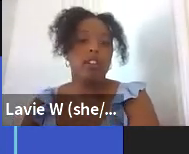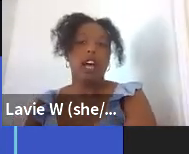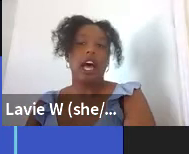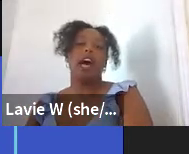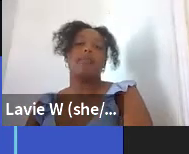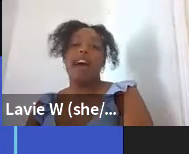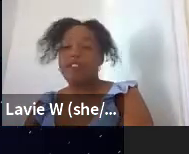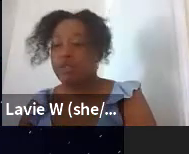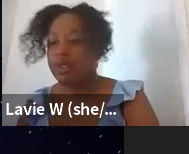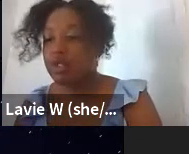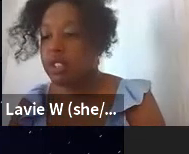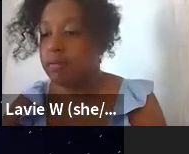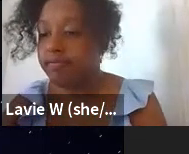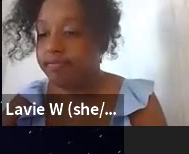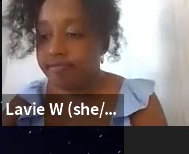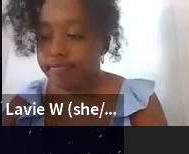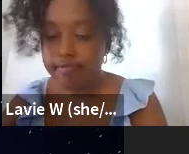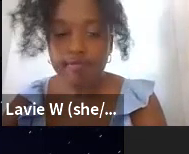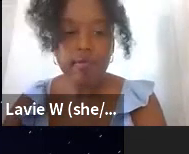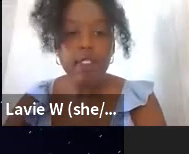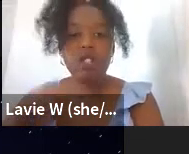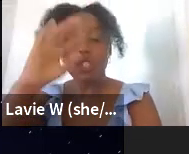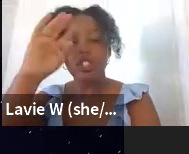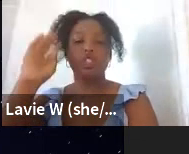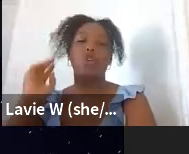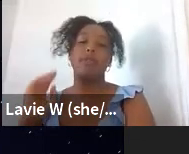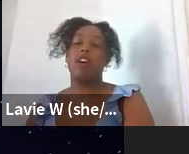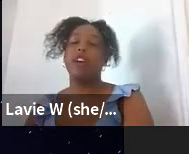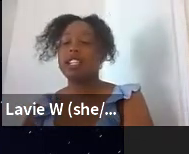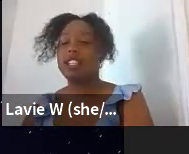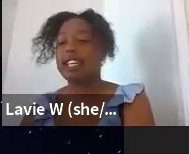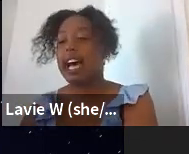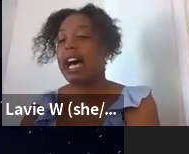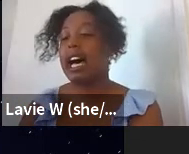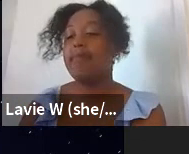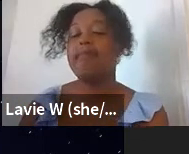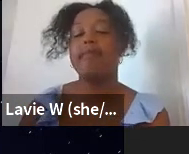example, Afrofuturism is one such form of art